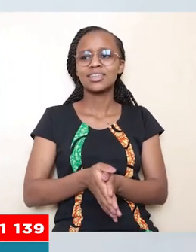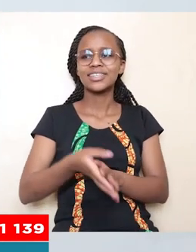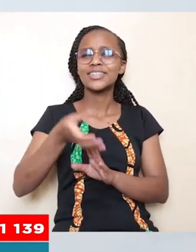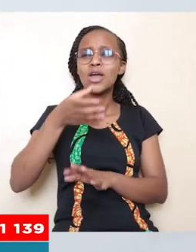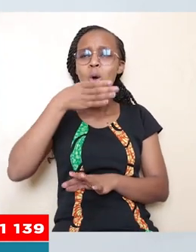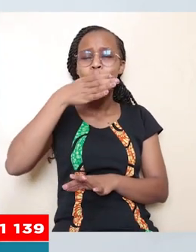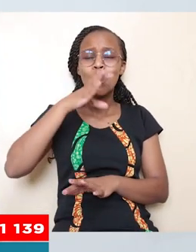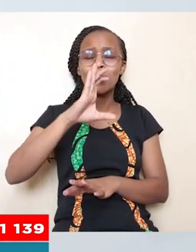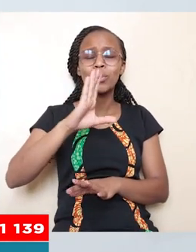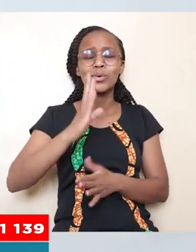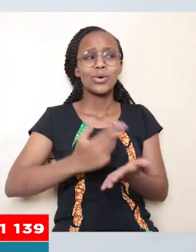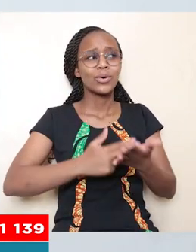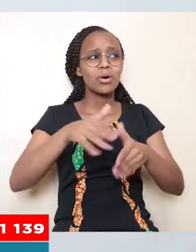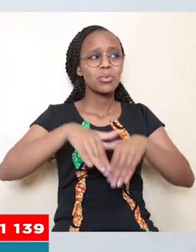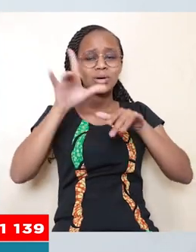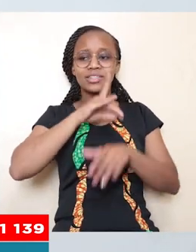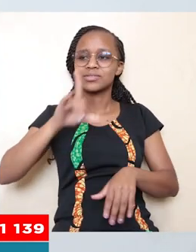baraka, wakigojea Yesu.